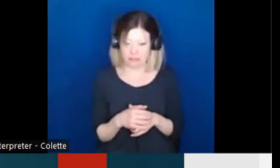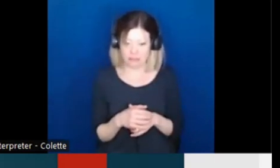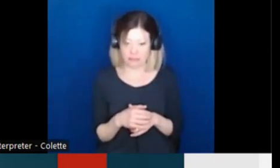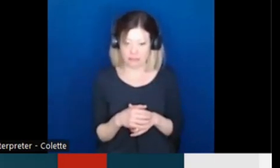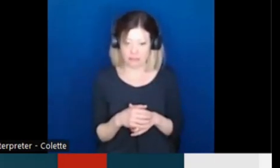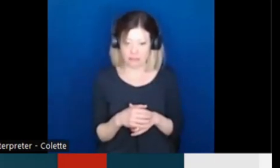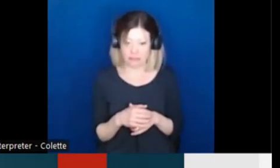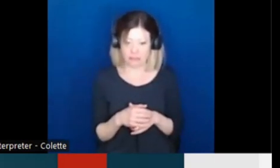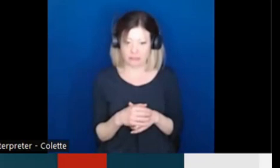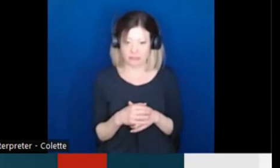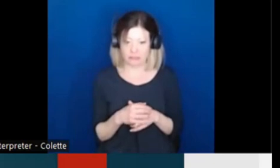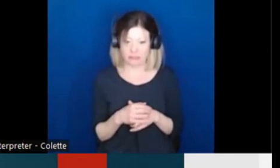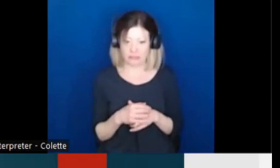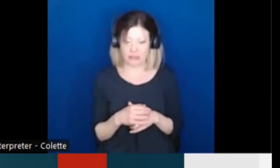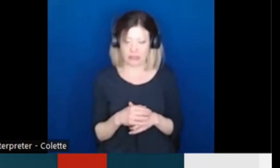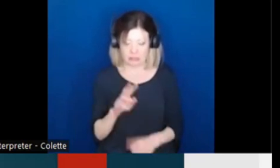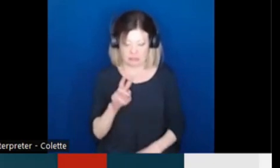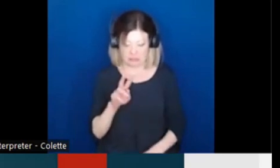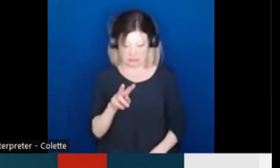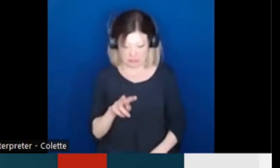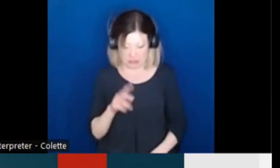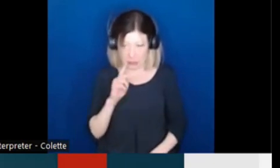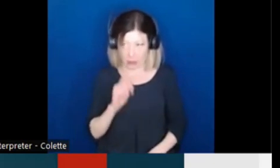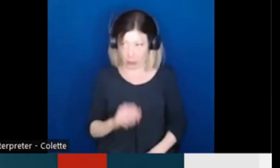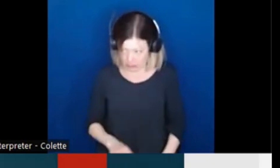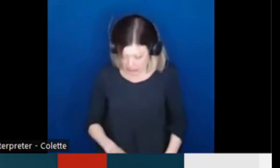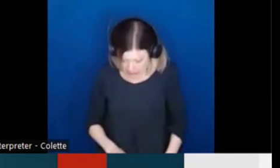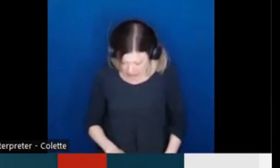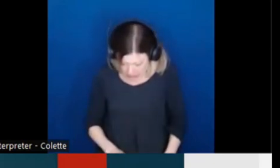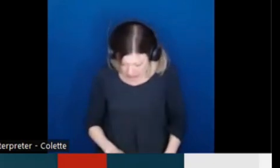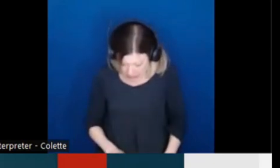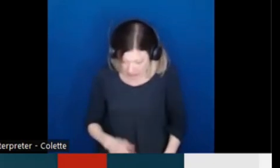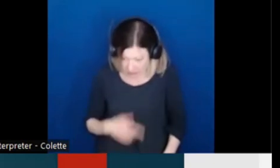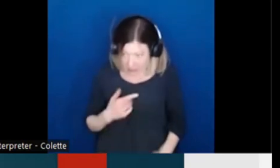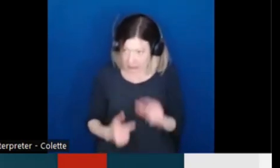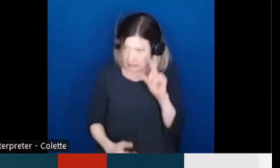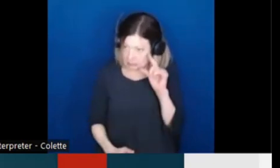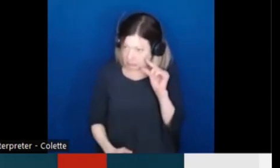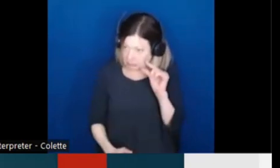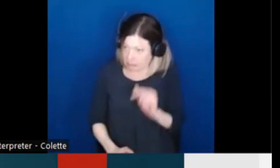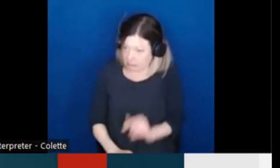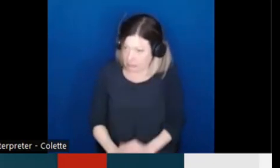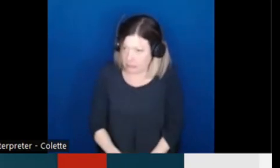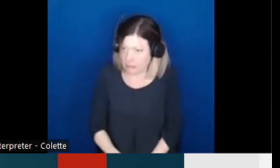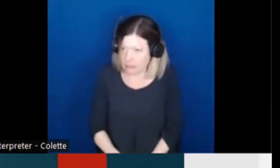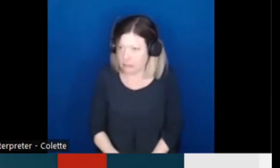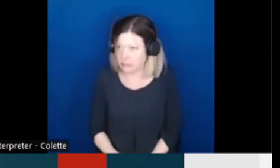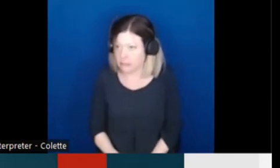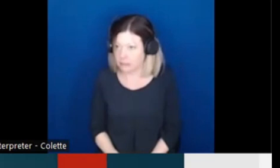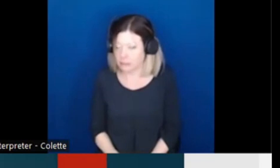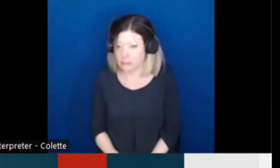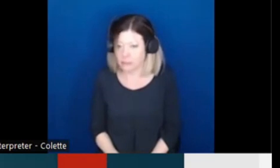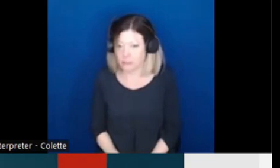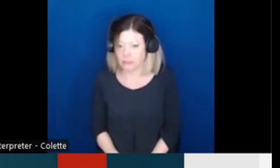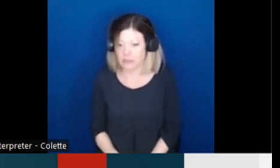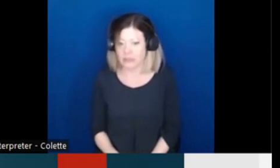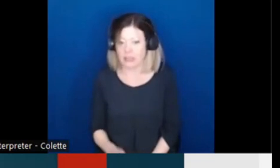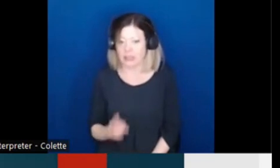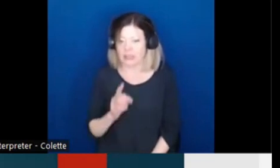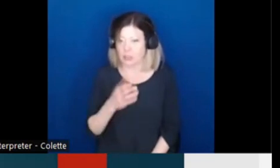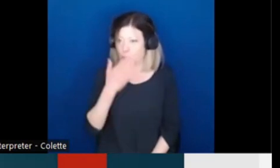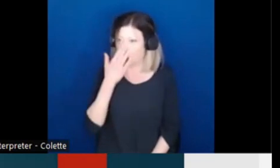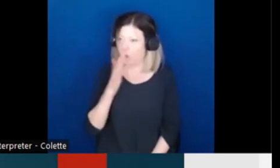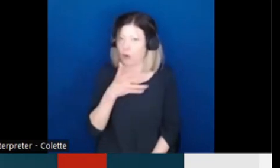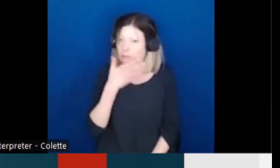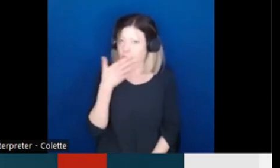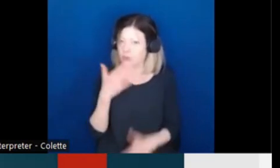dwarfing her in his side. It's quite a, yeah, it's not a very friendly kind of image if